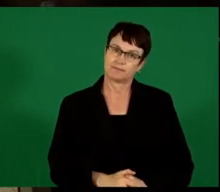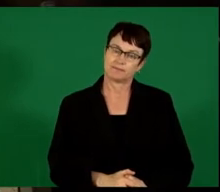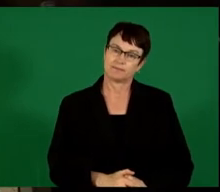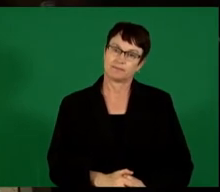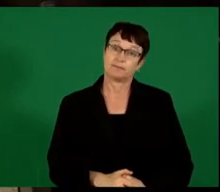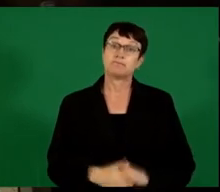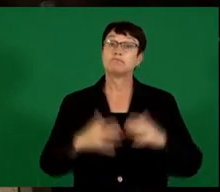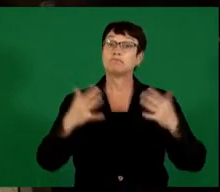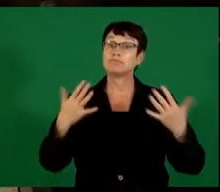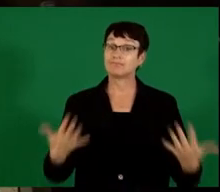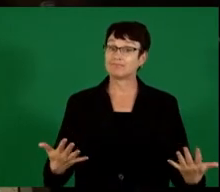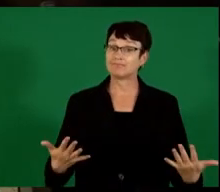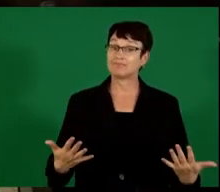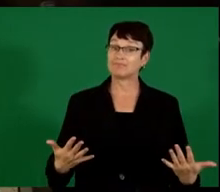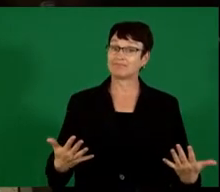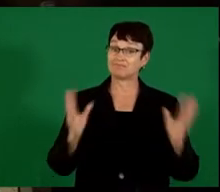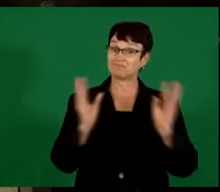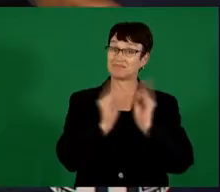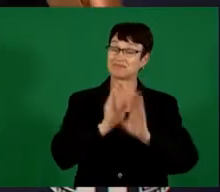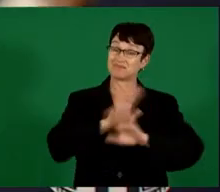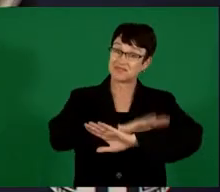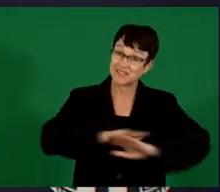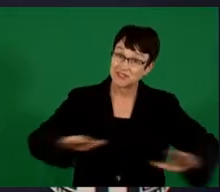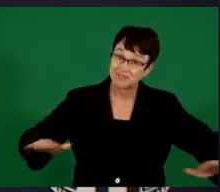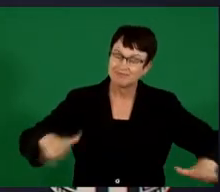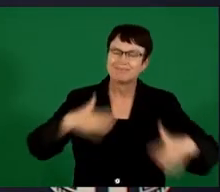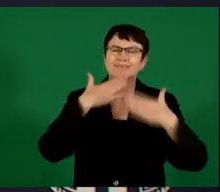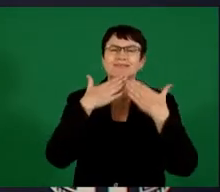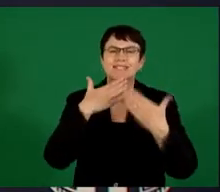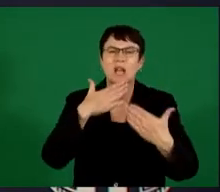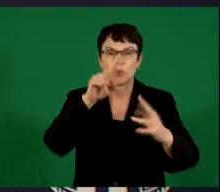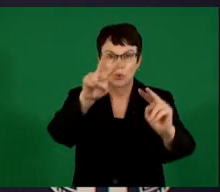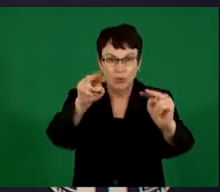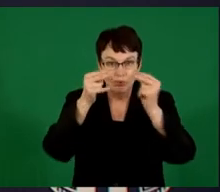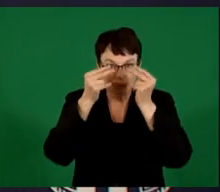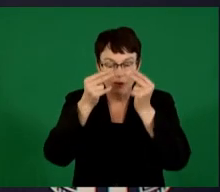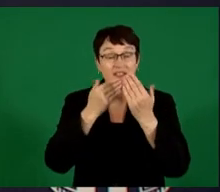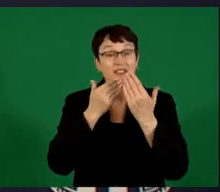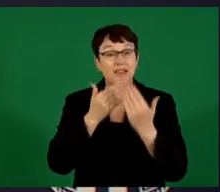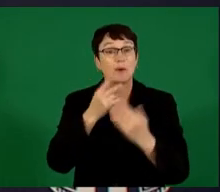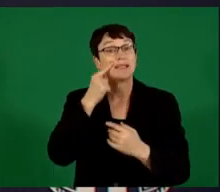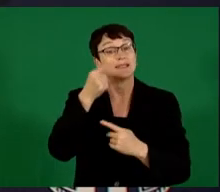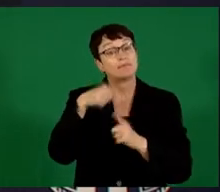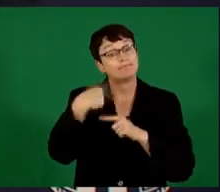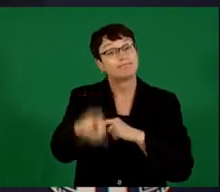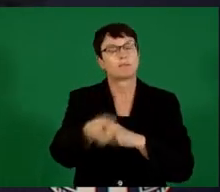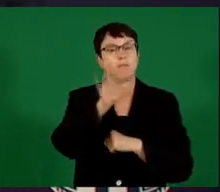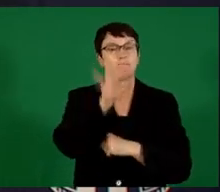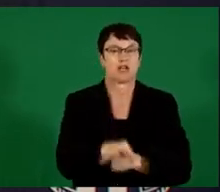That concludes the business of today. I thank you very much for your attendance. We will see you in March.